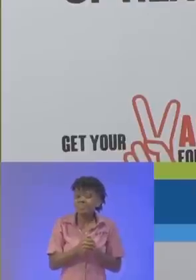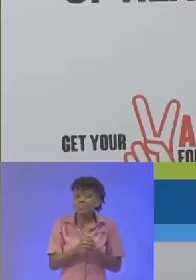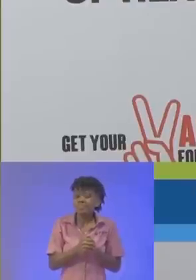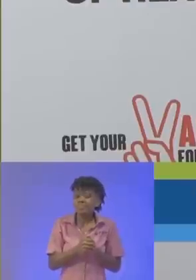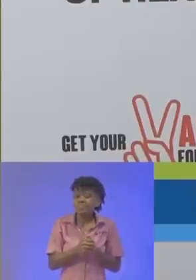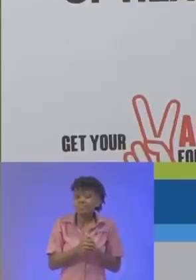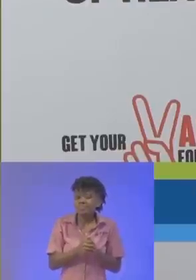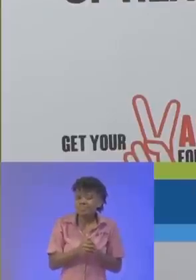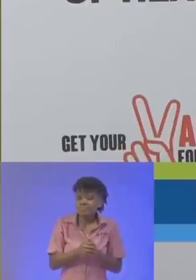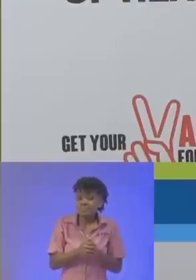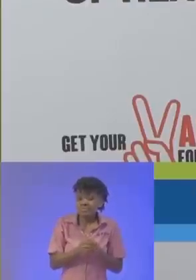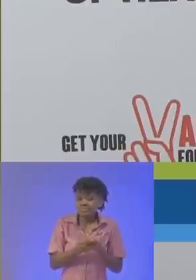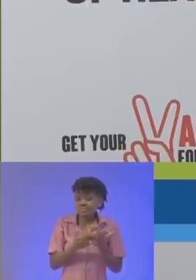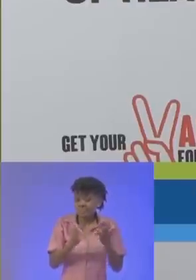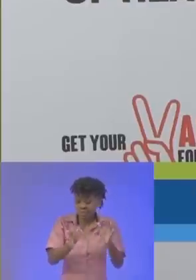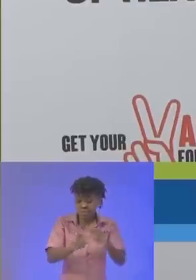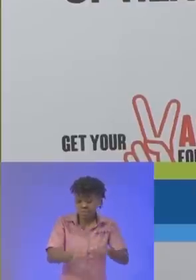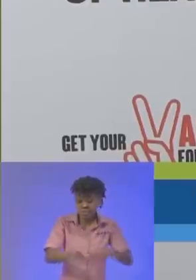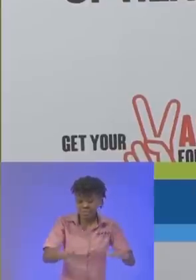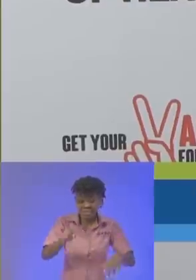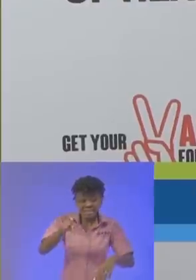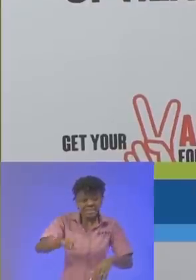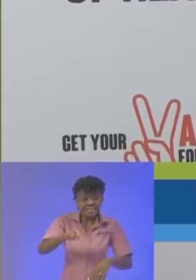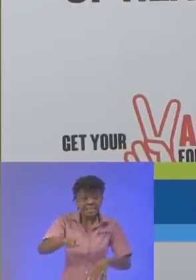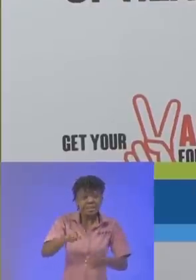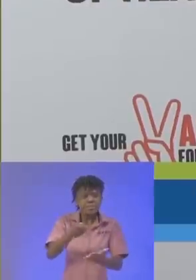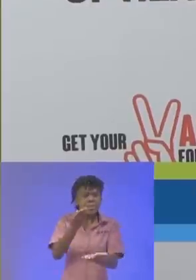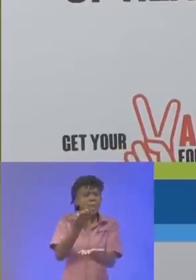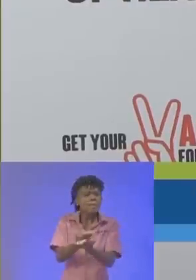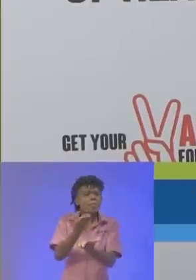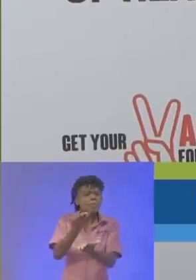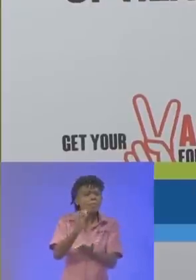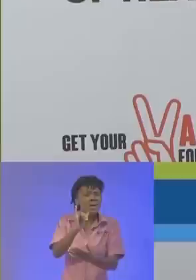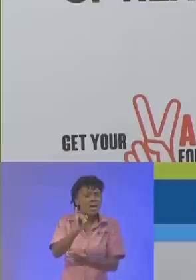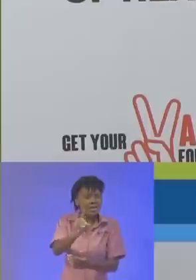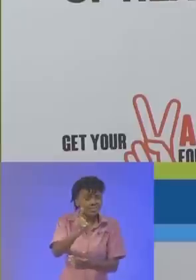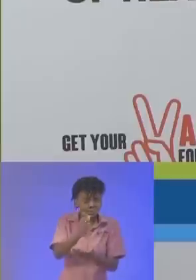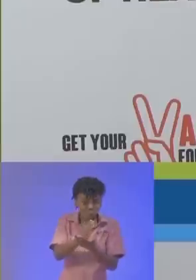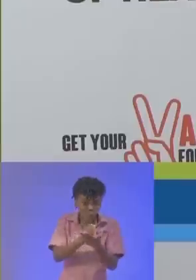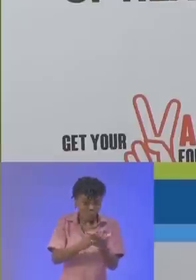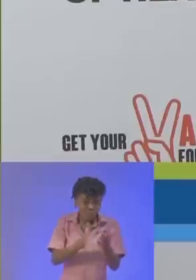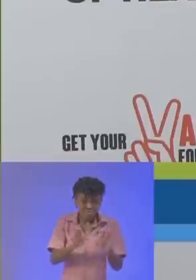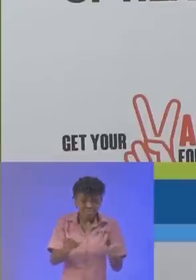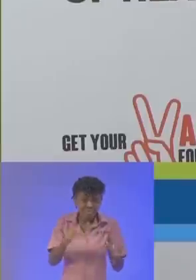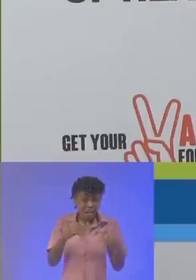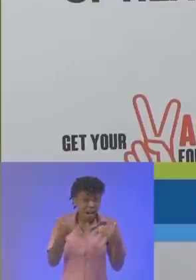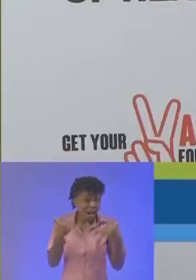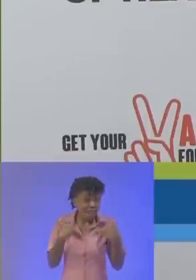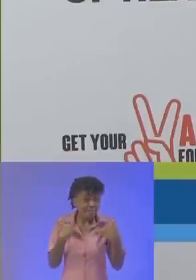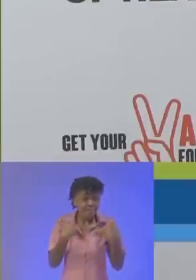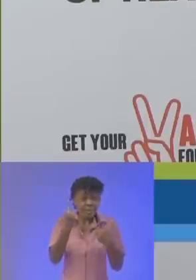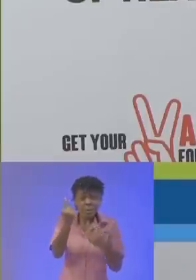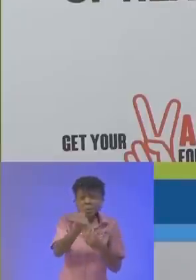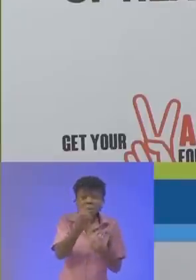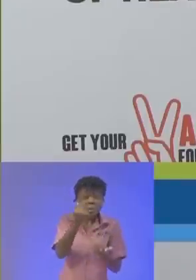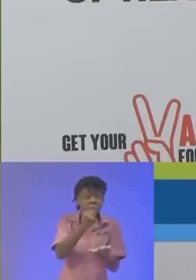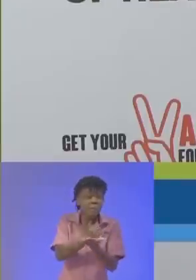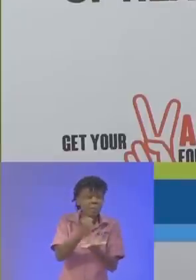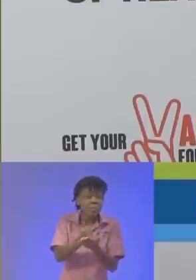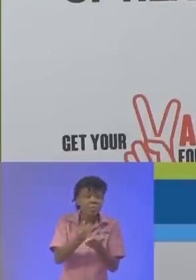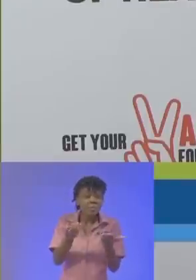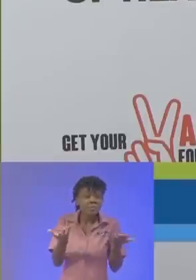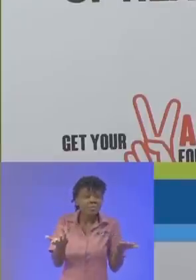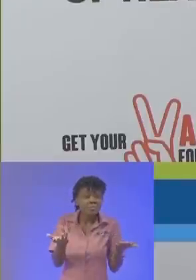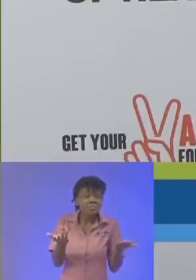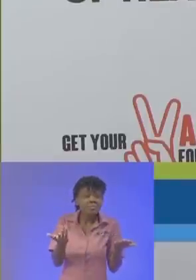ID. However, some are a bit reluctant to keep that on them at all times. Will they, the visitors, be allowed to use a